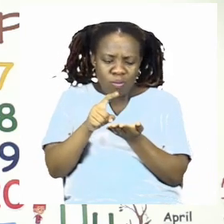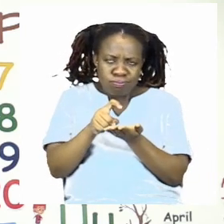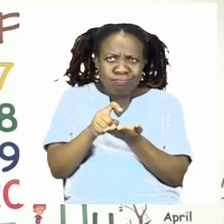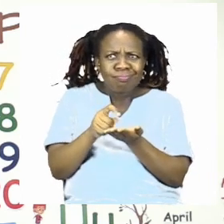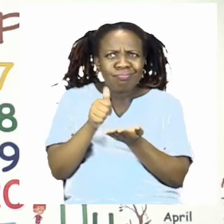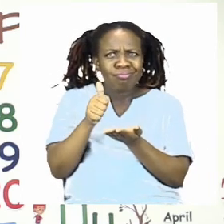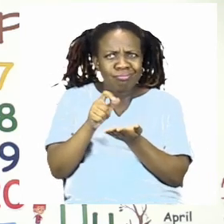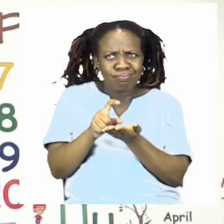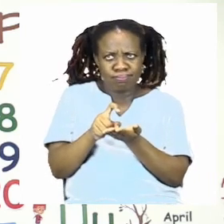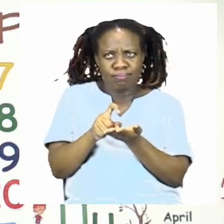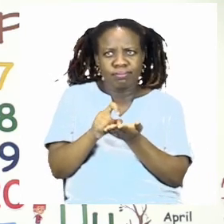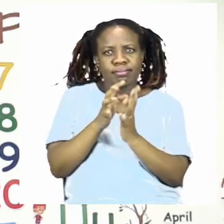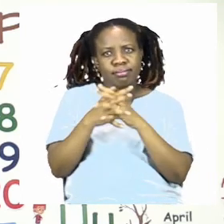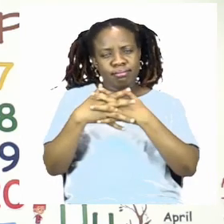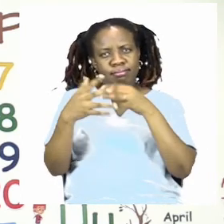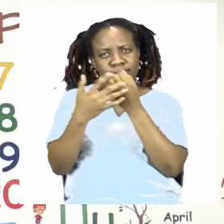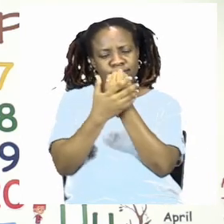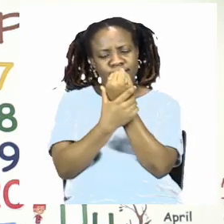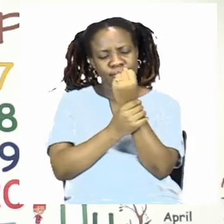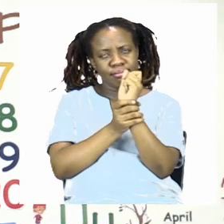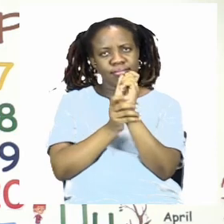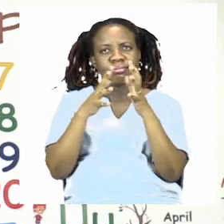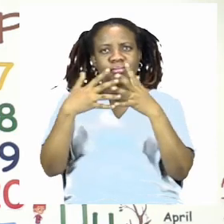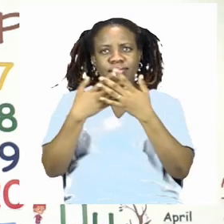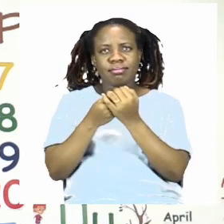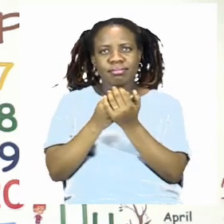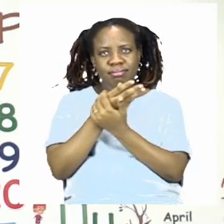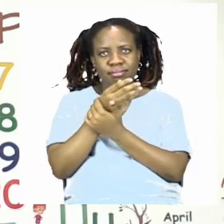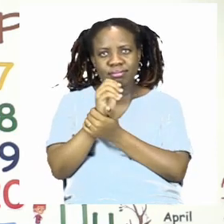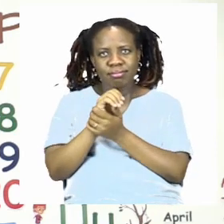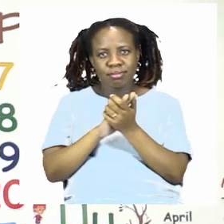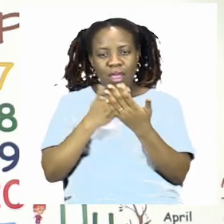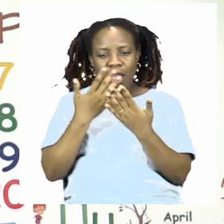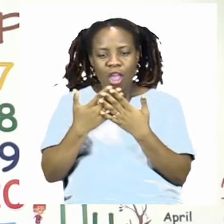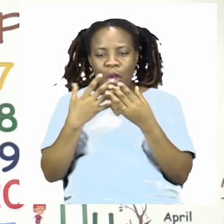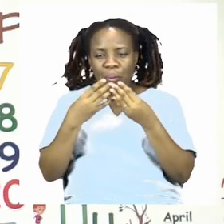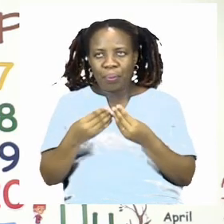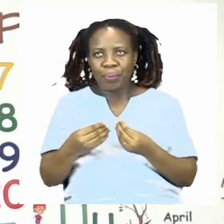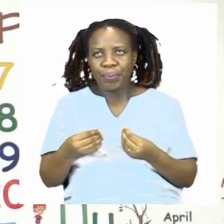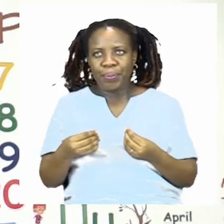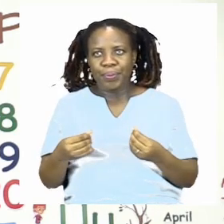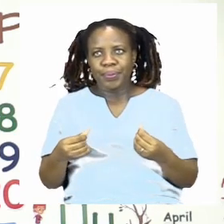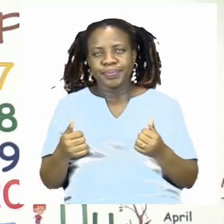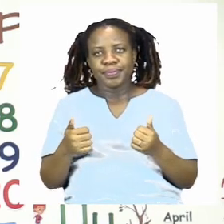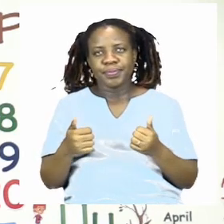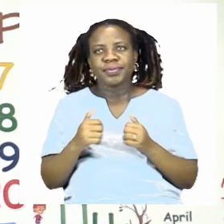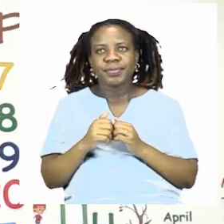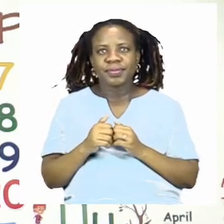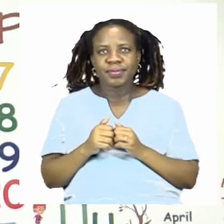your hands. Make sure you rub it in and then wait for your hands to dry before you